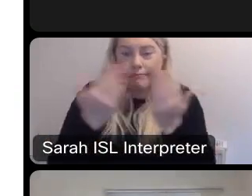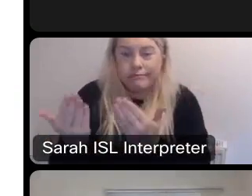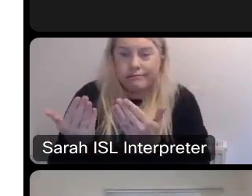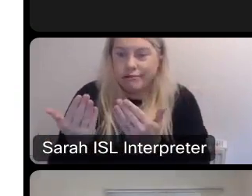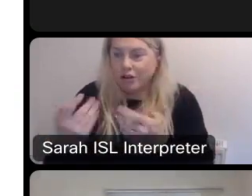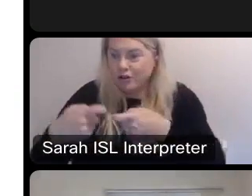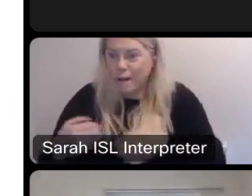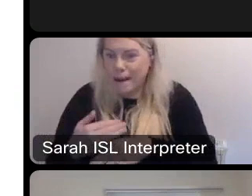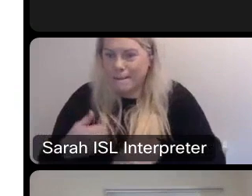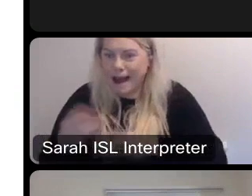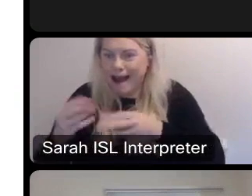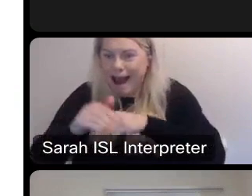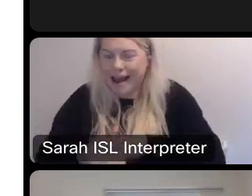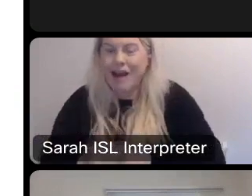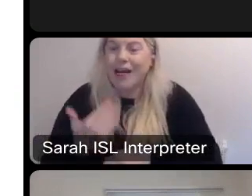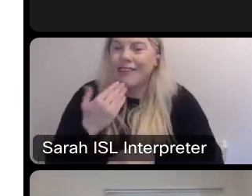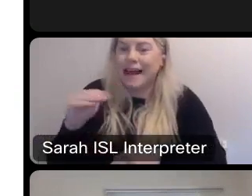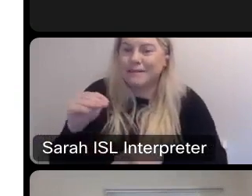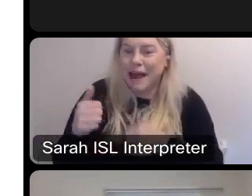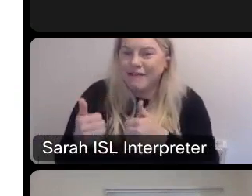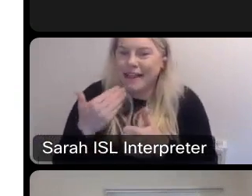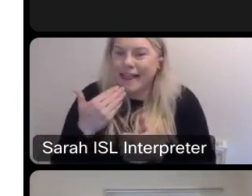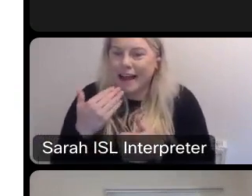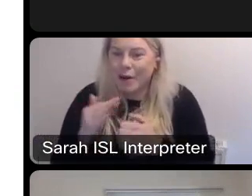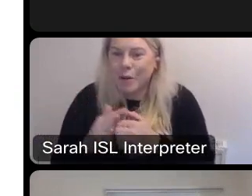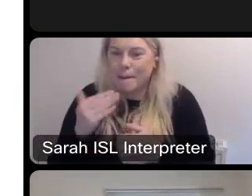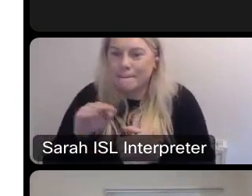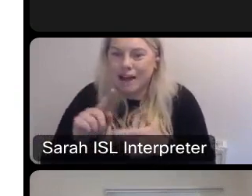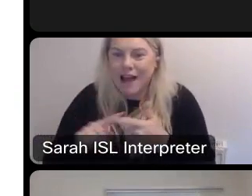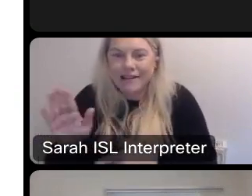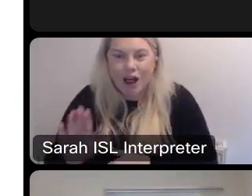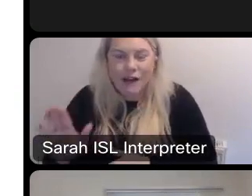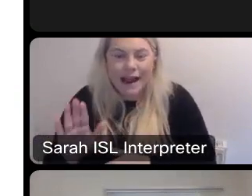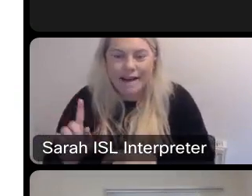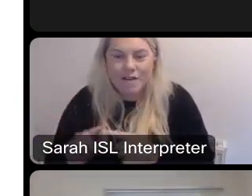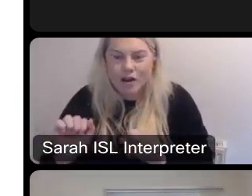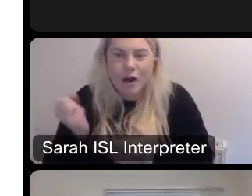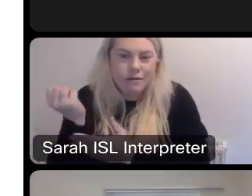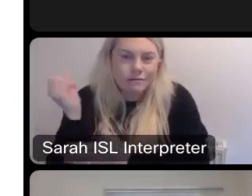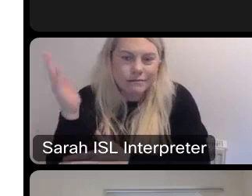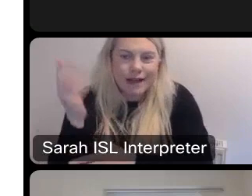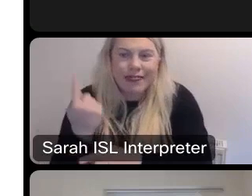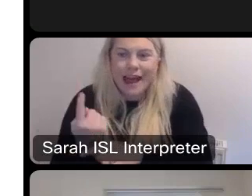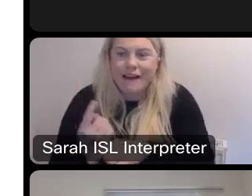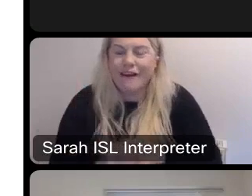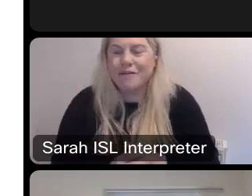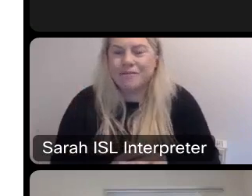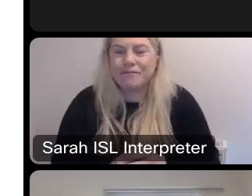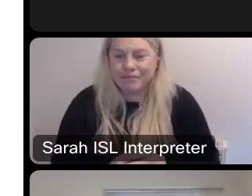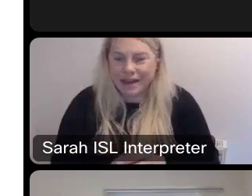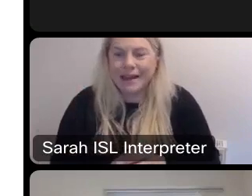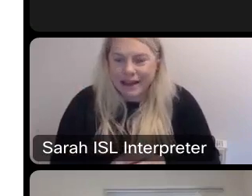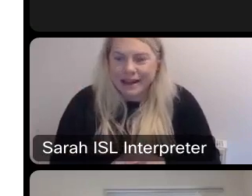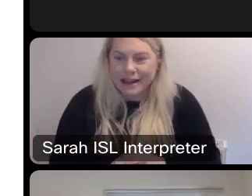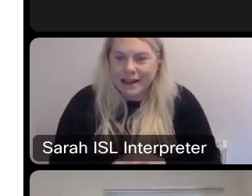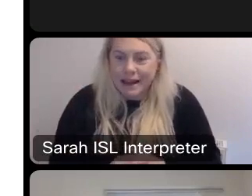So thank you. Thanks, Mary. Thanks, Mary and Lorraine, for your input there. There has been good